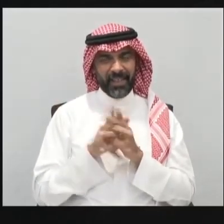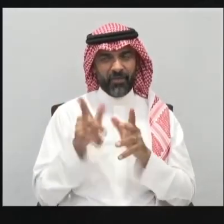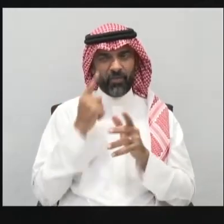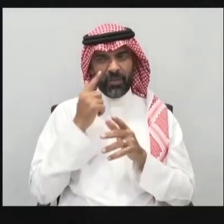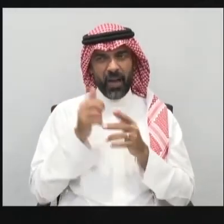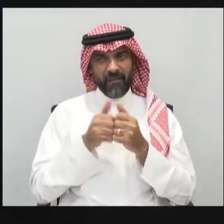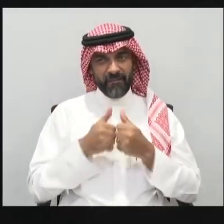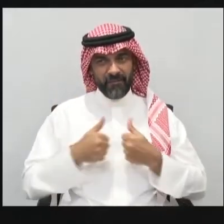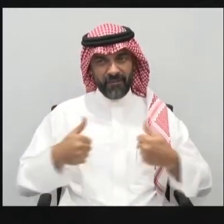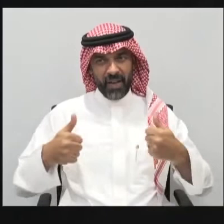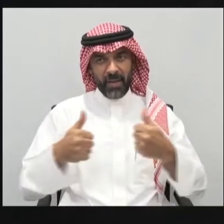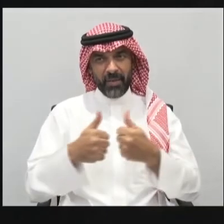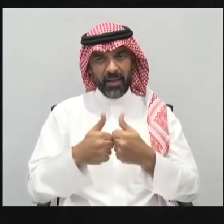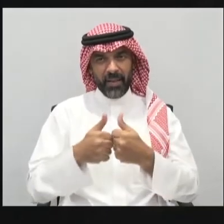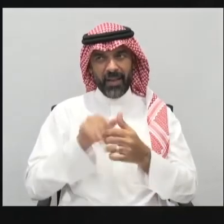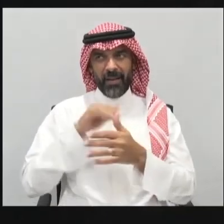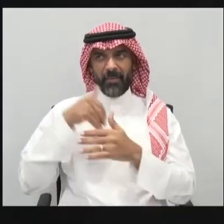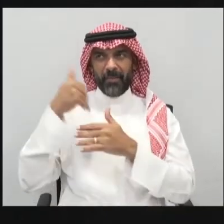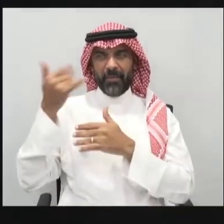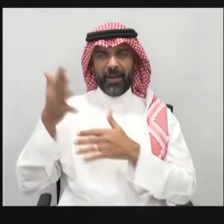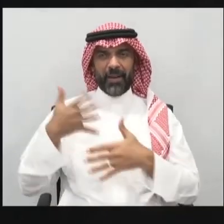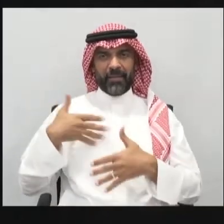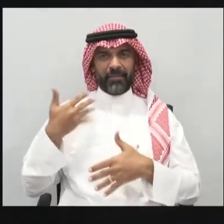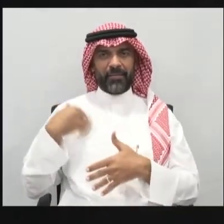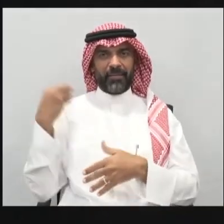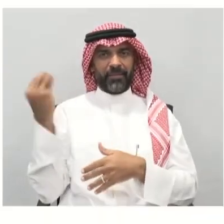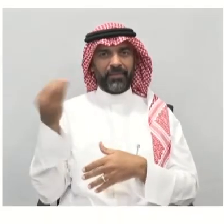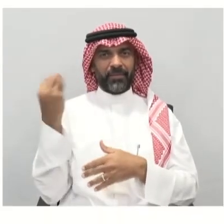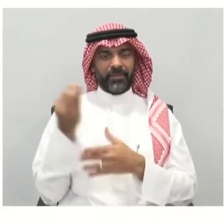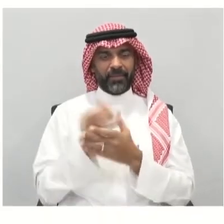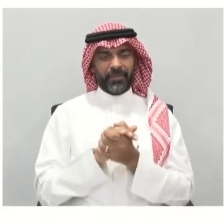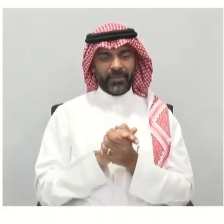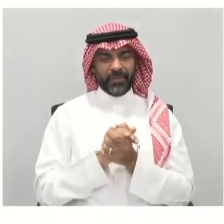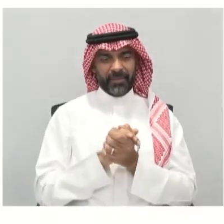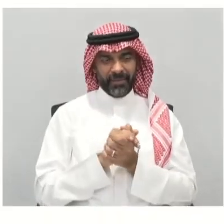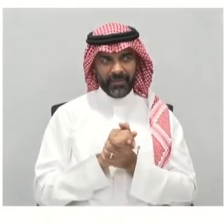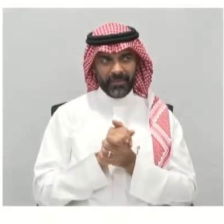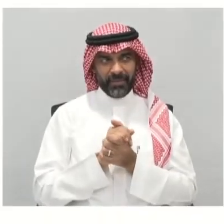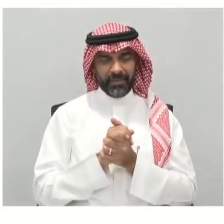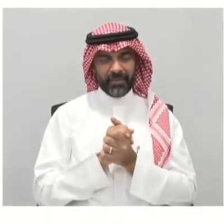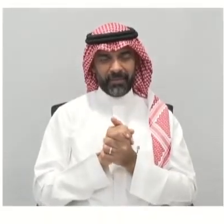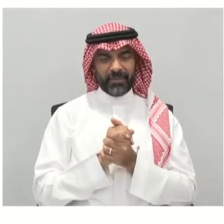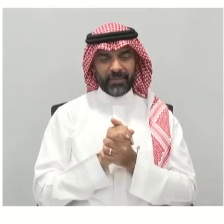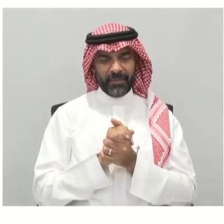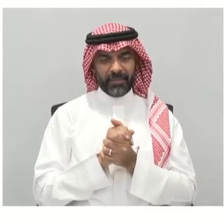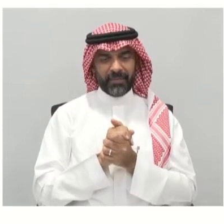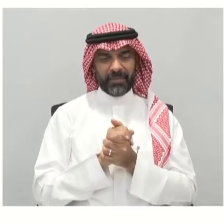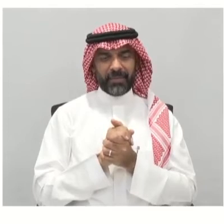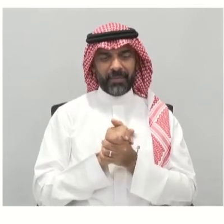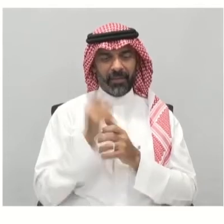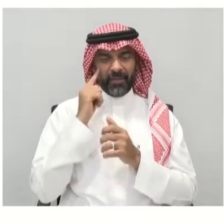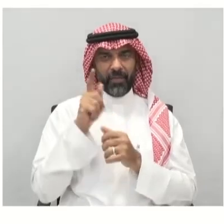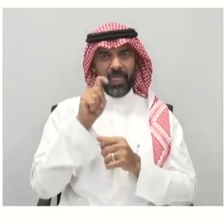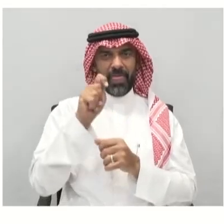family is having a picnic. Do you want to write this sentence with me? Okay. The